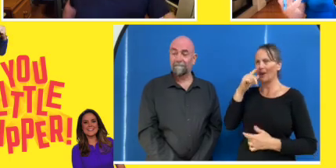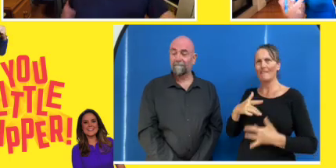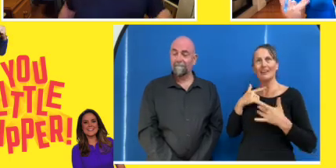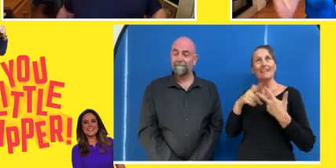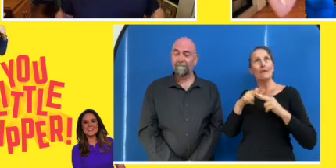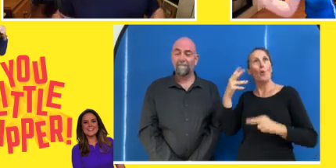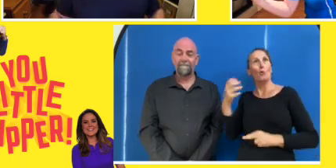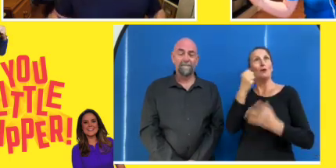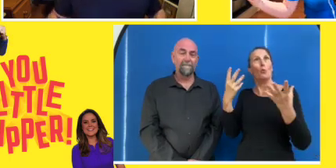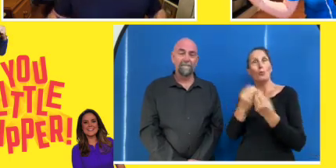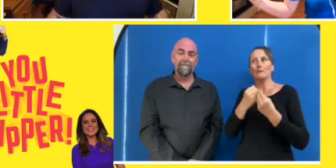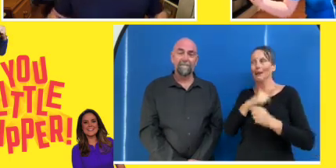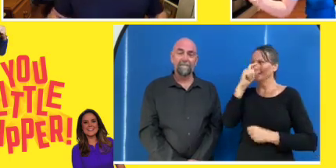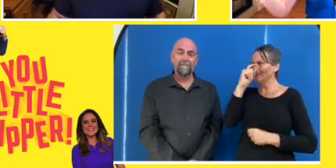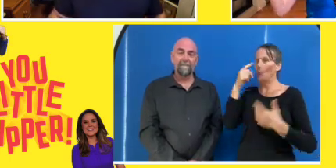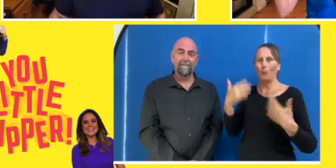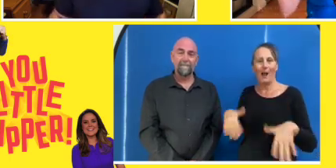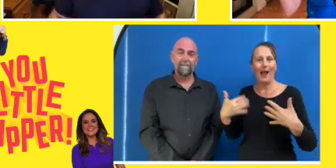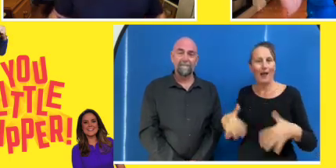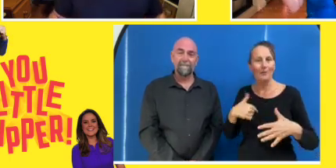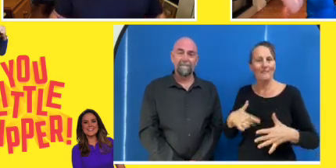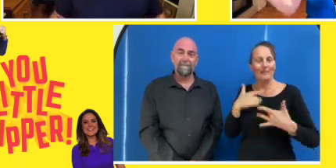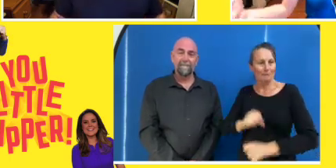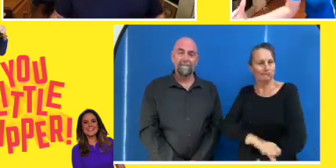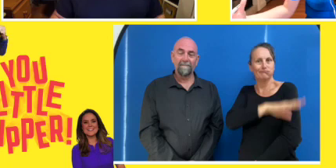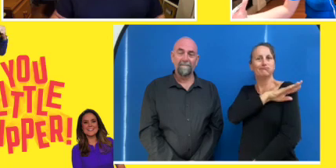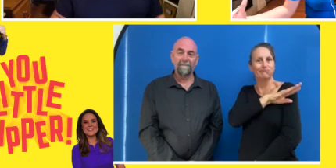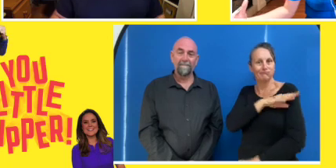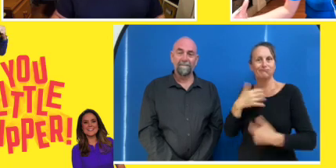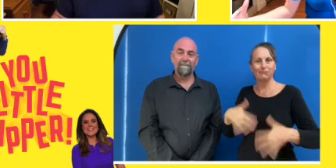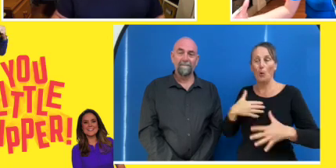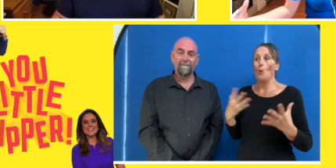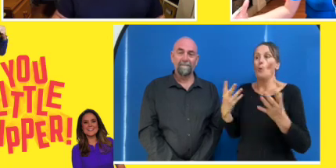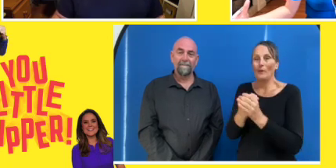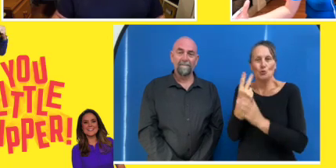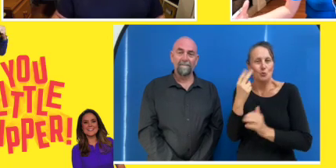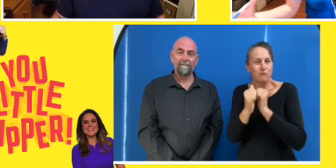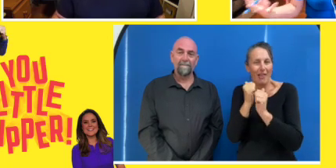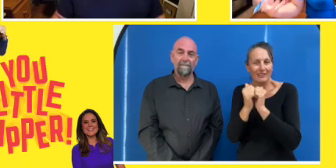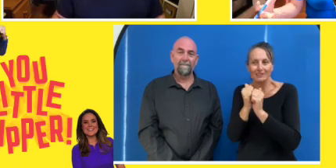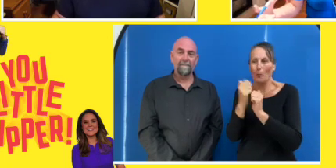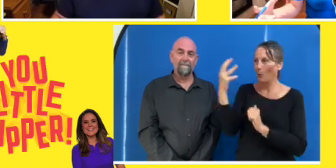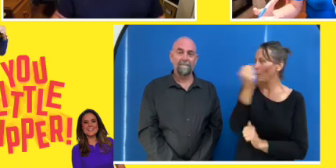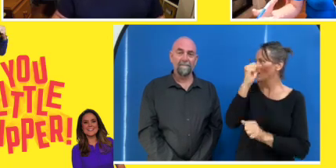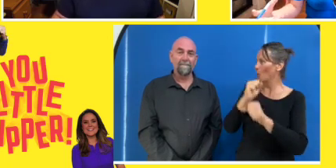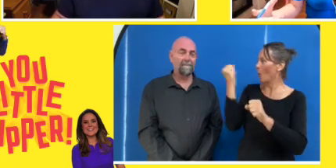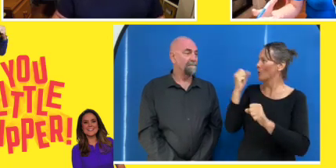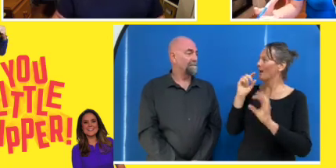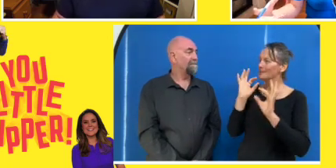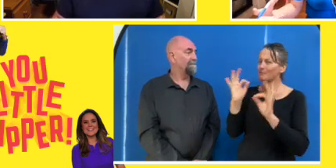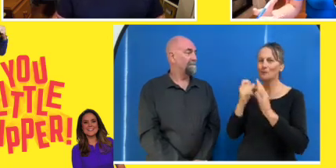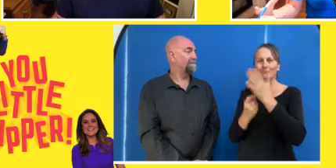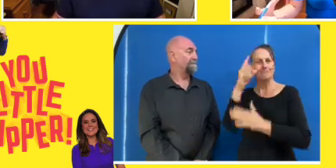family connection. I have an older sister. If I was able to experience something like that with her, it gives you goosebumps just to be